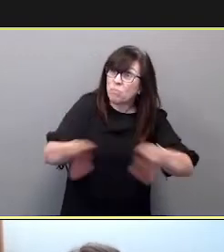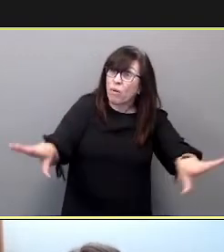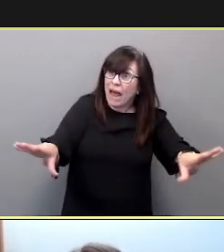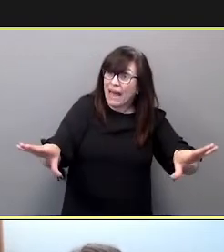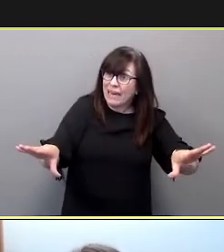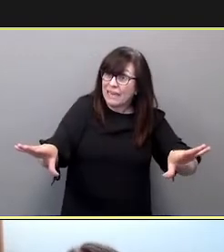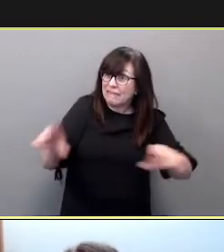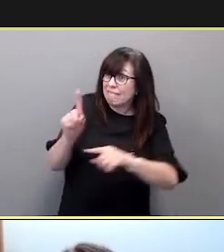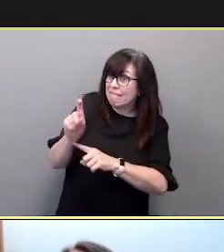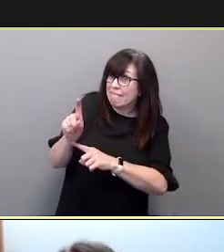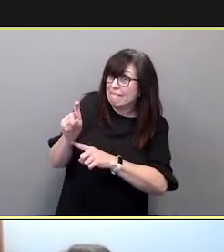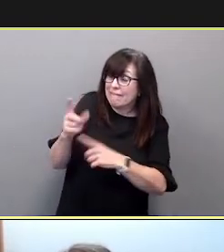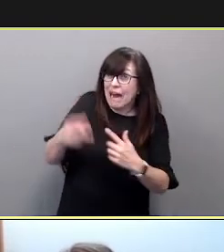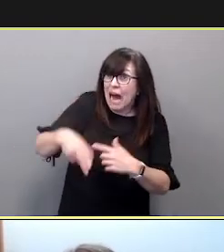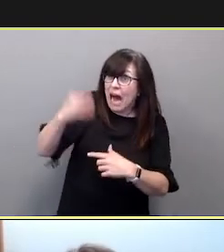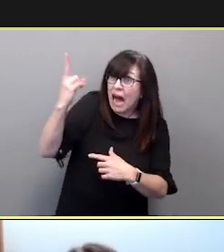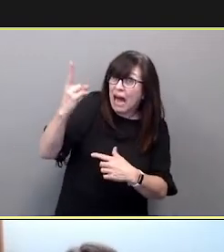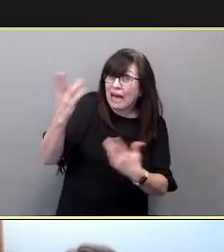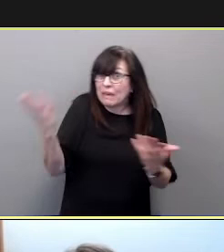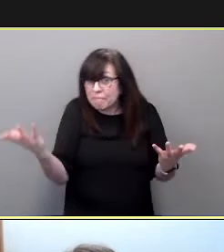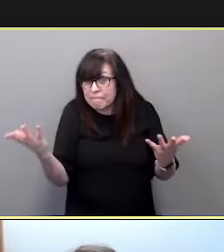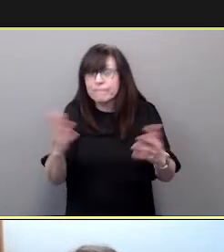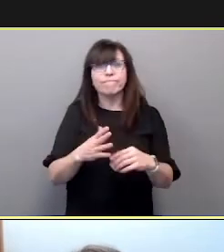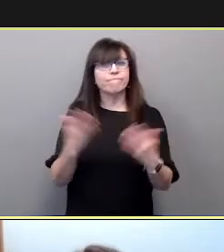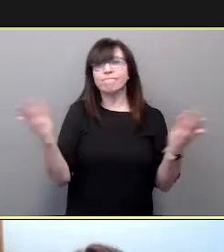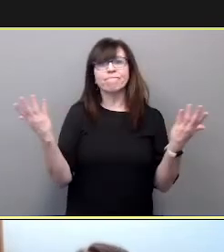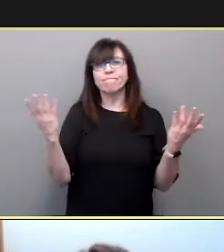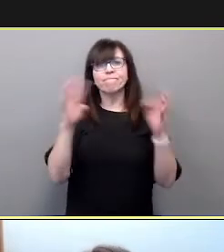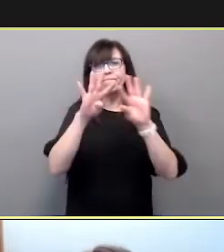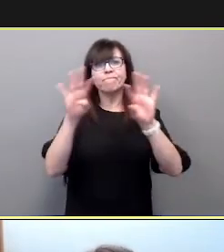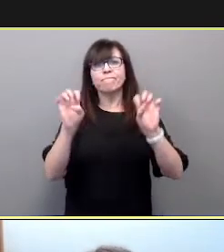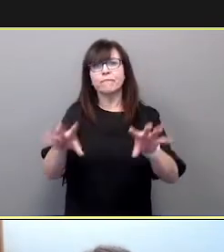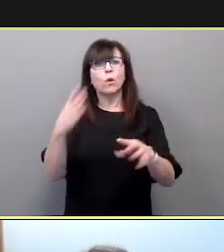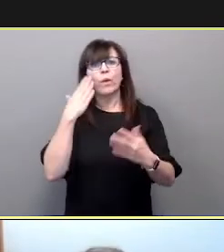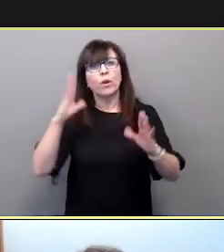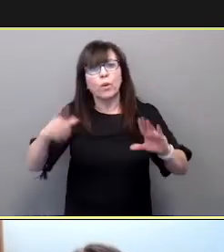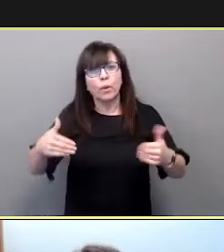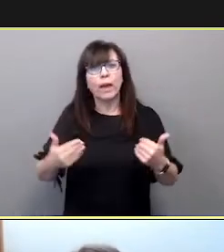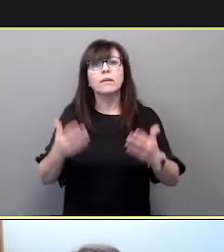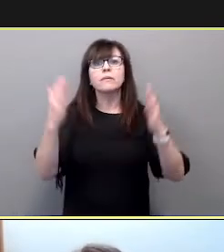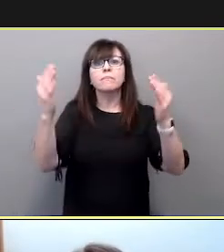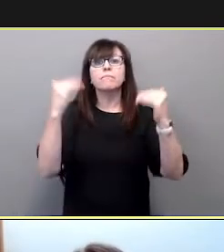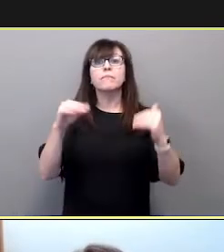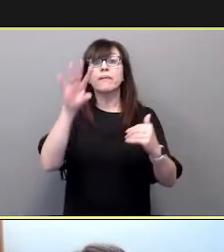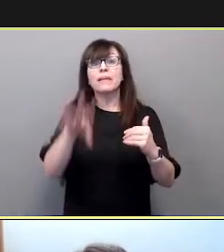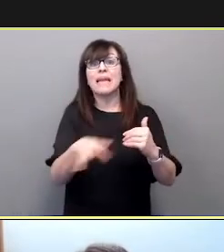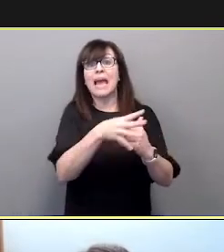of transmissibility? Possibly, we don't know. And then you see on the table, there